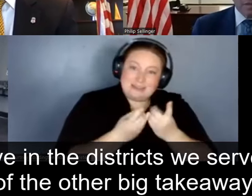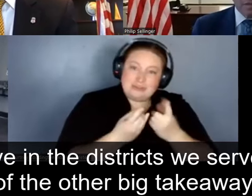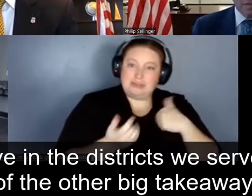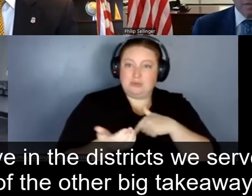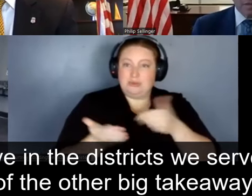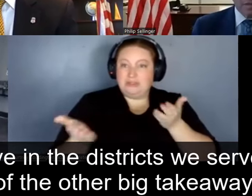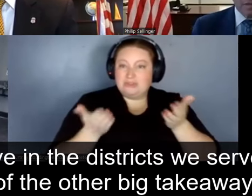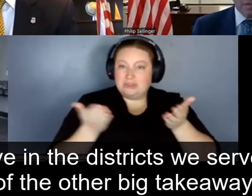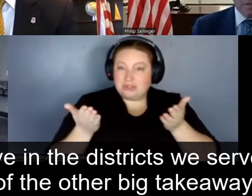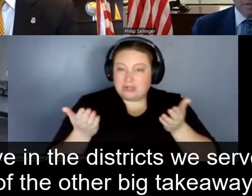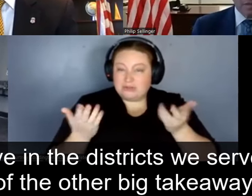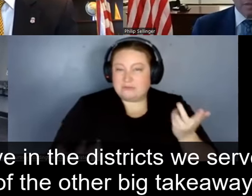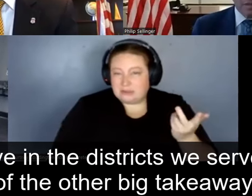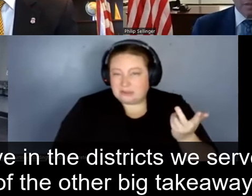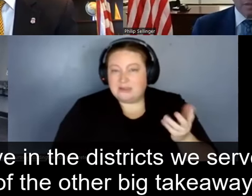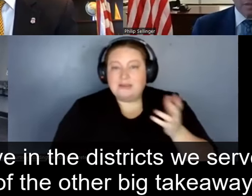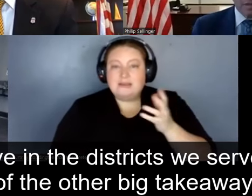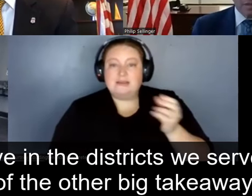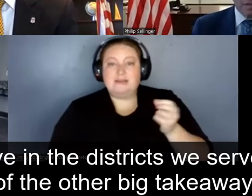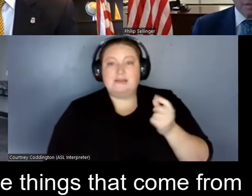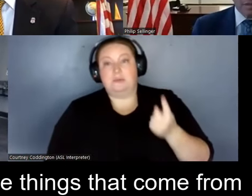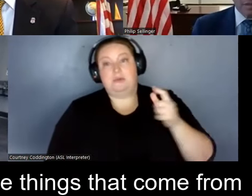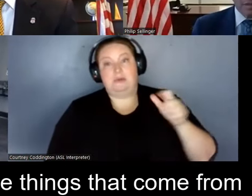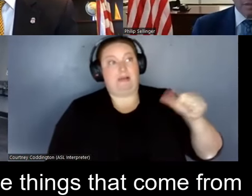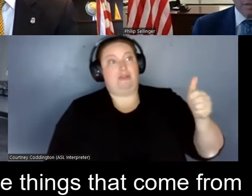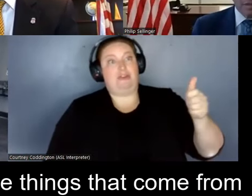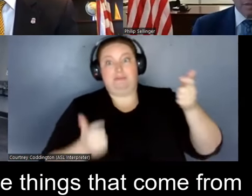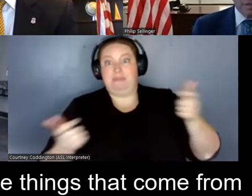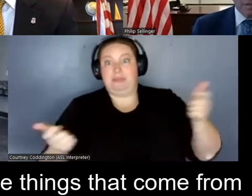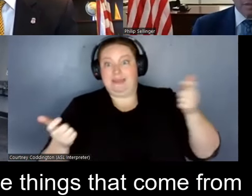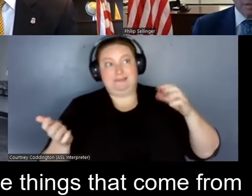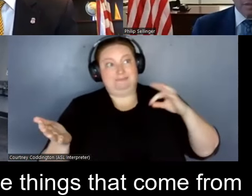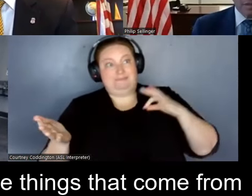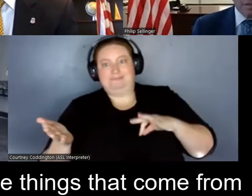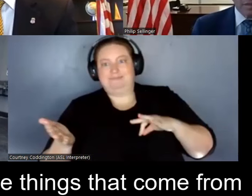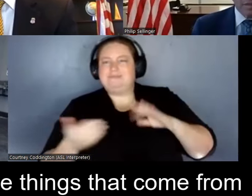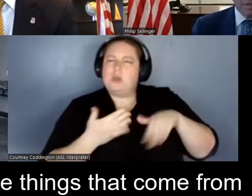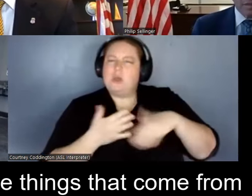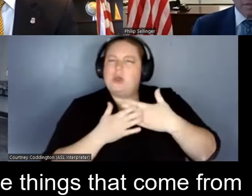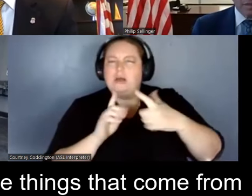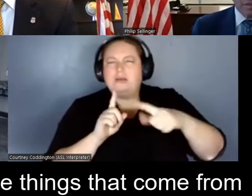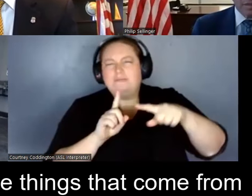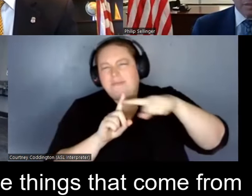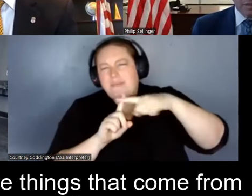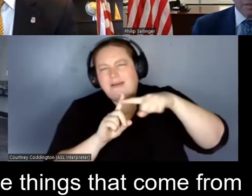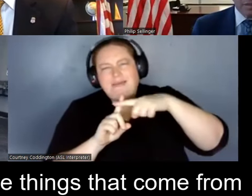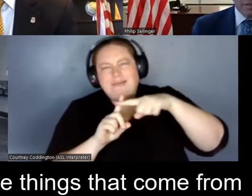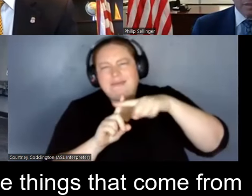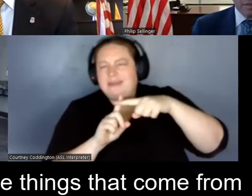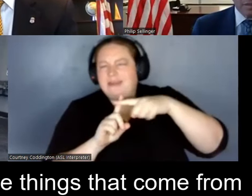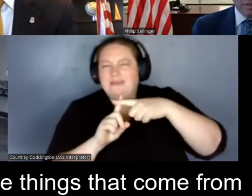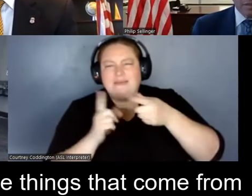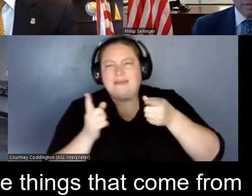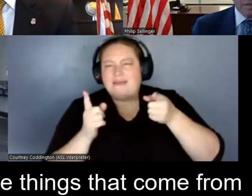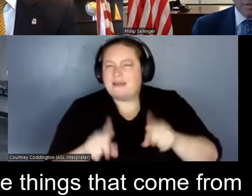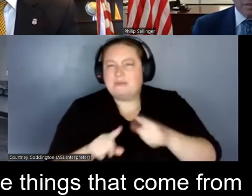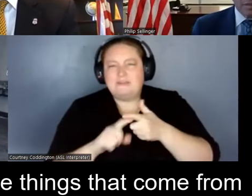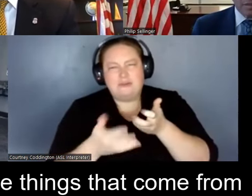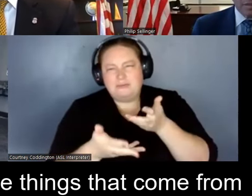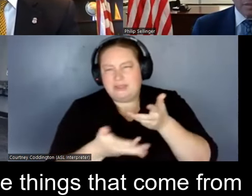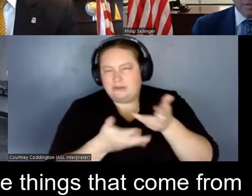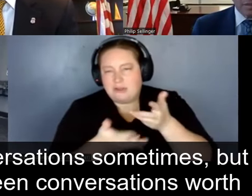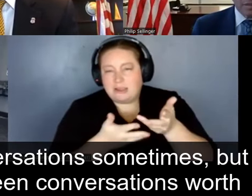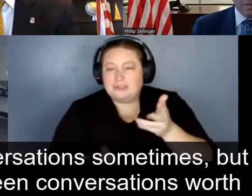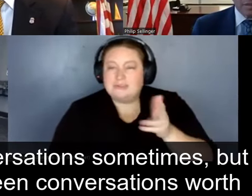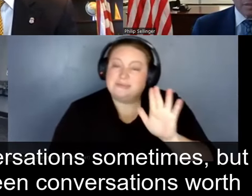serve. And, you know, one of the other big takeaways I have is just all of the positive things that come from interactions. And, you know, frankly,